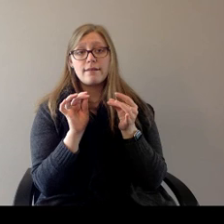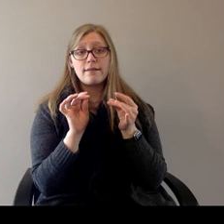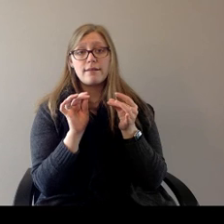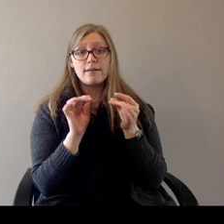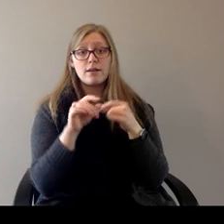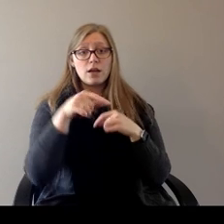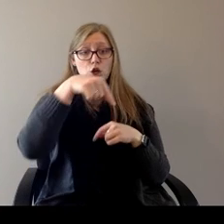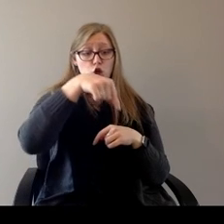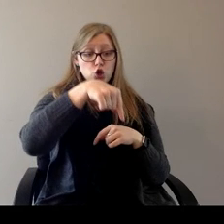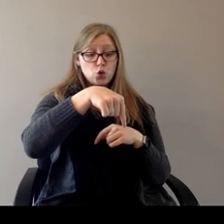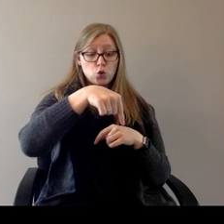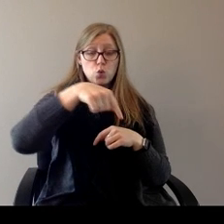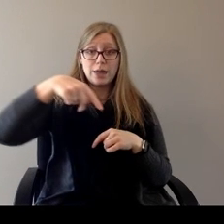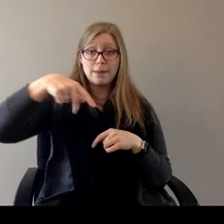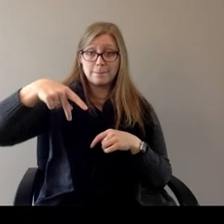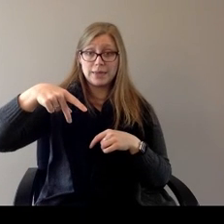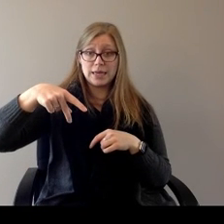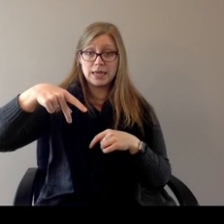QP,